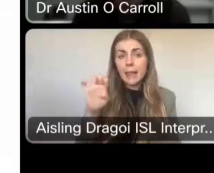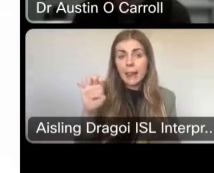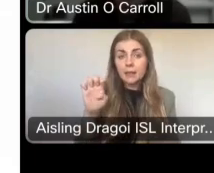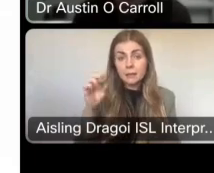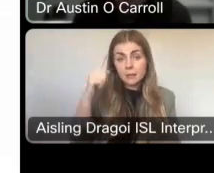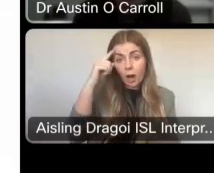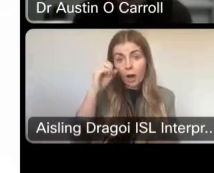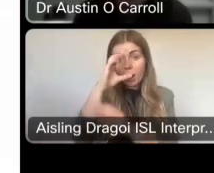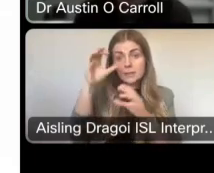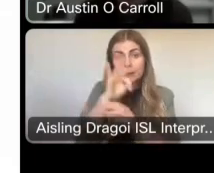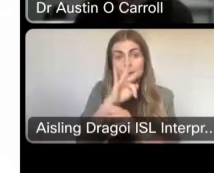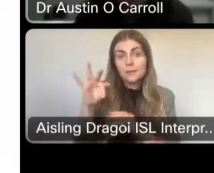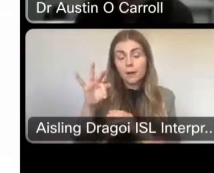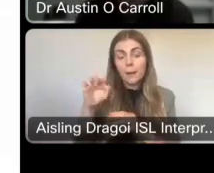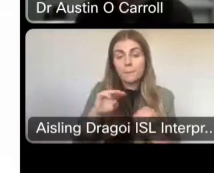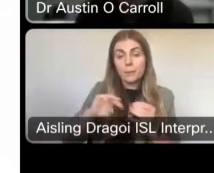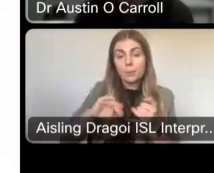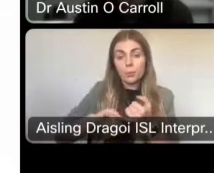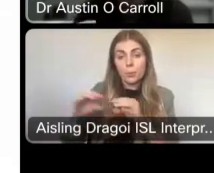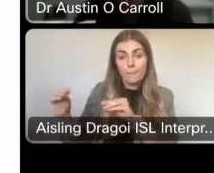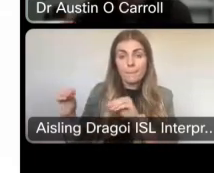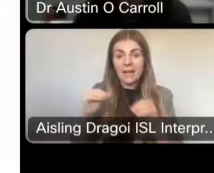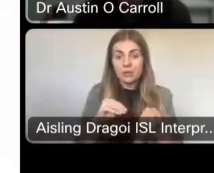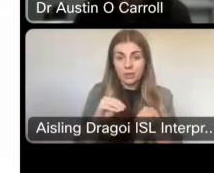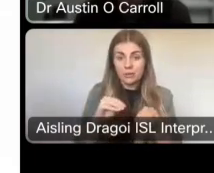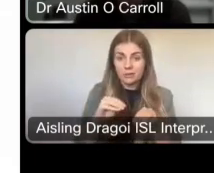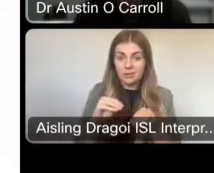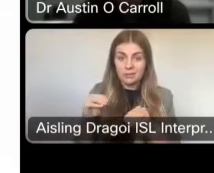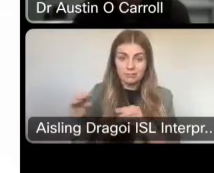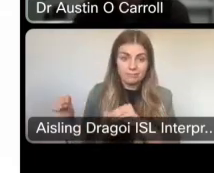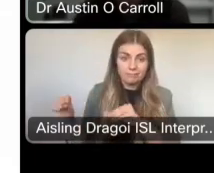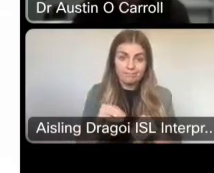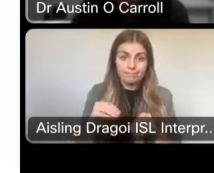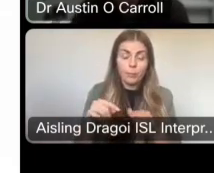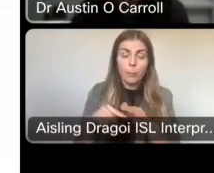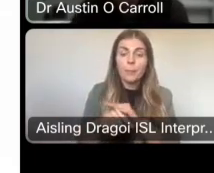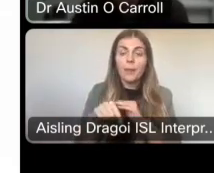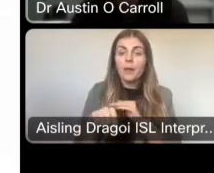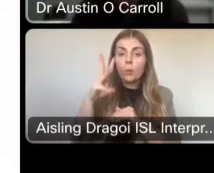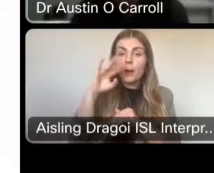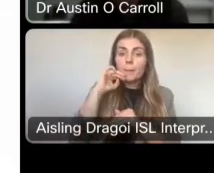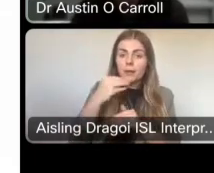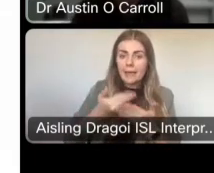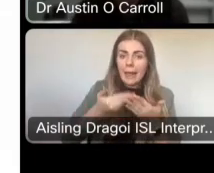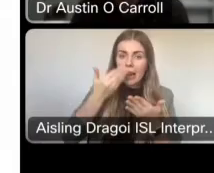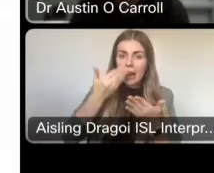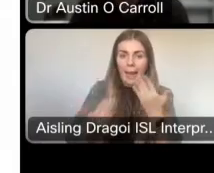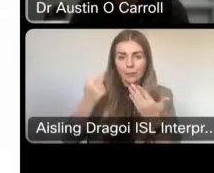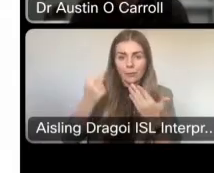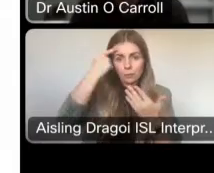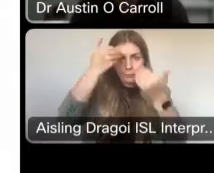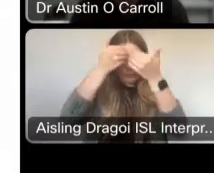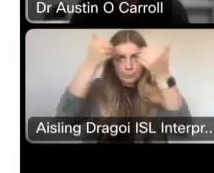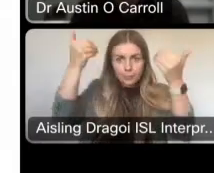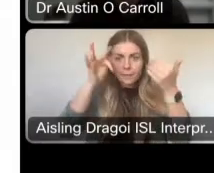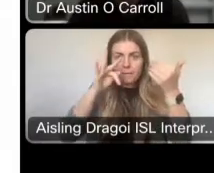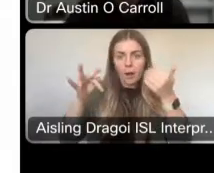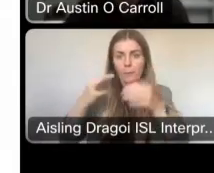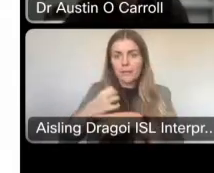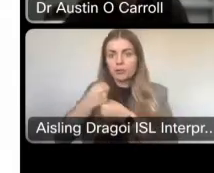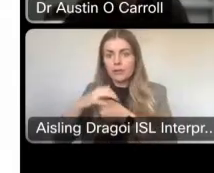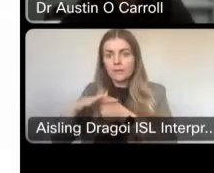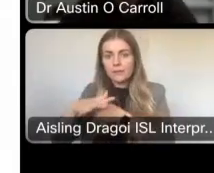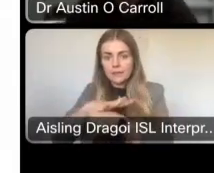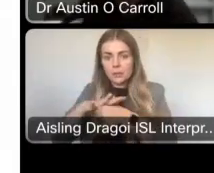and that basically they learn how to dissociate from the stressful situation. It creates its